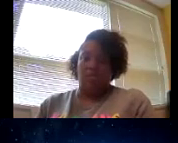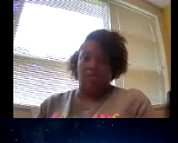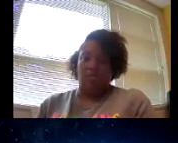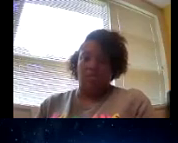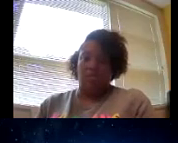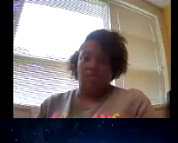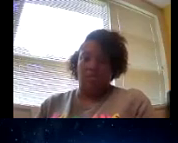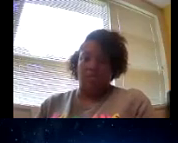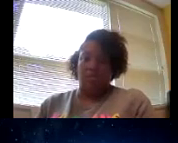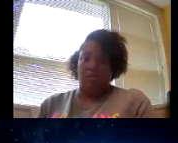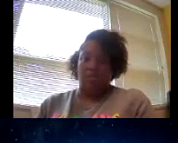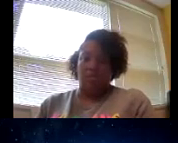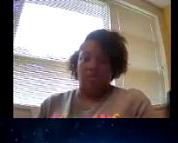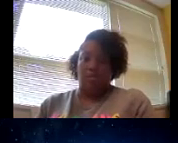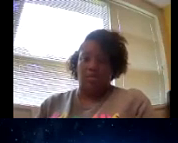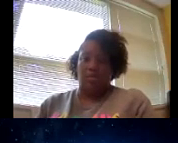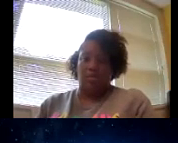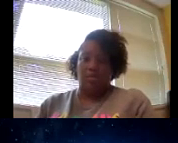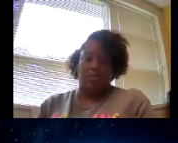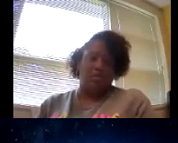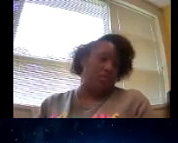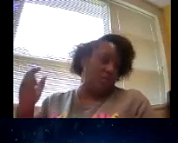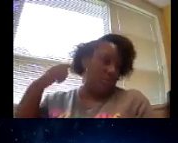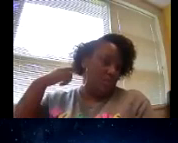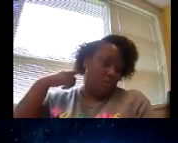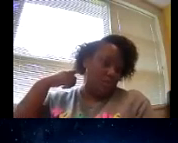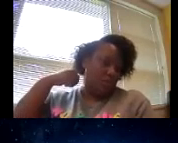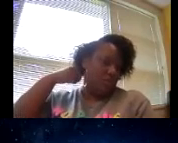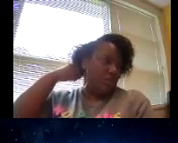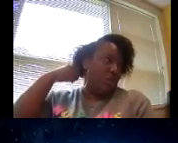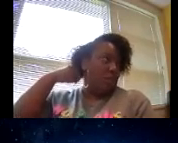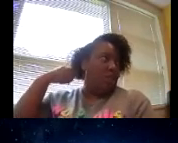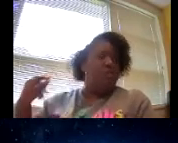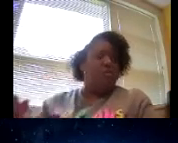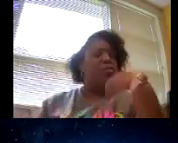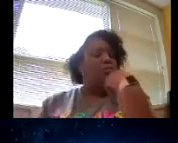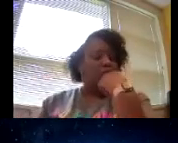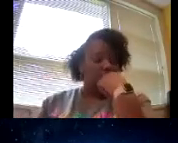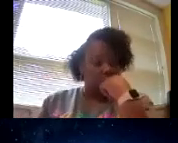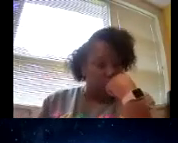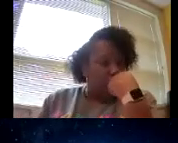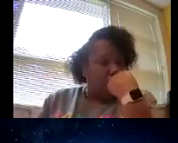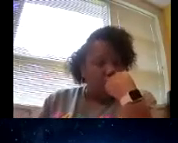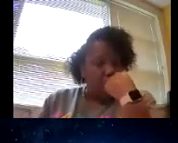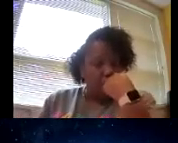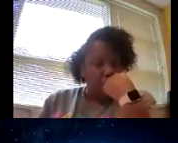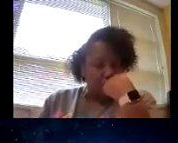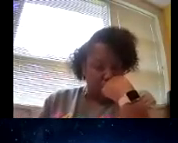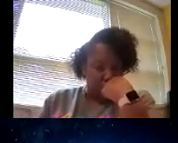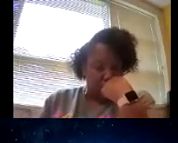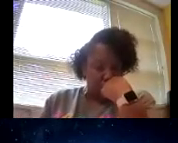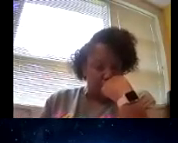All right, so that was just a brief introduction about what the Tower Garden is, and how it works pretty